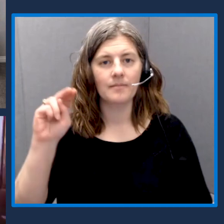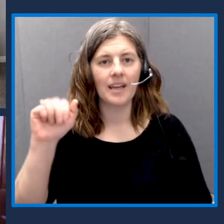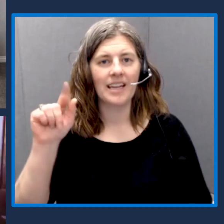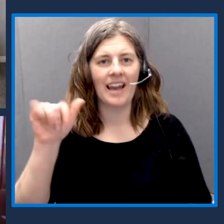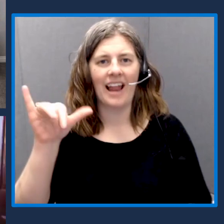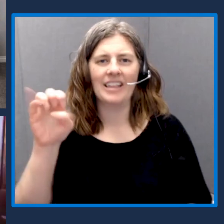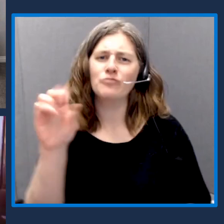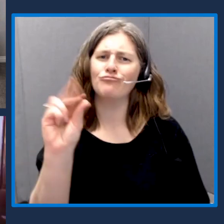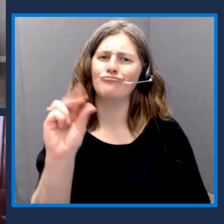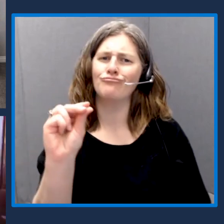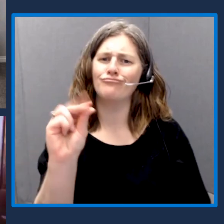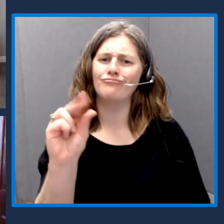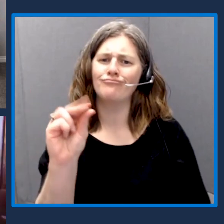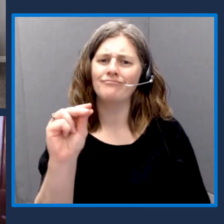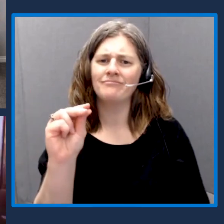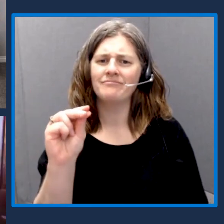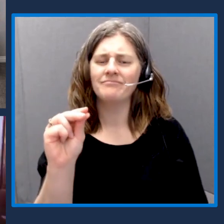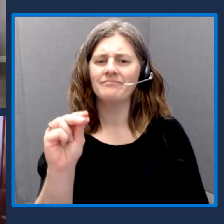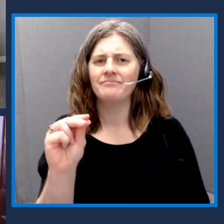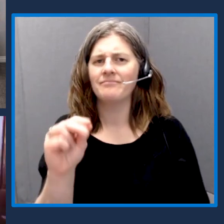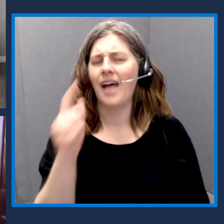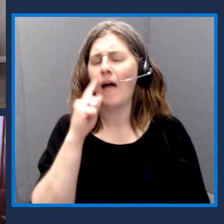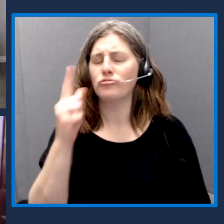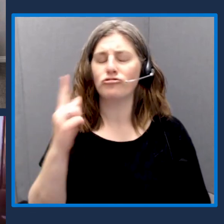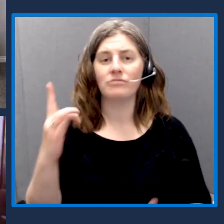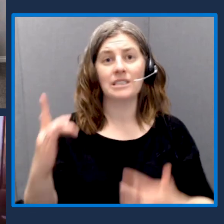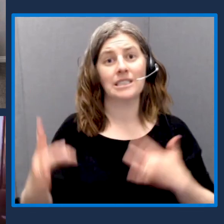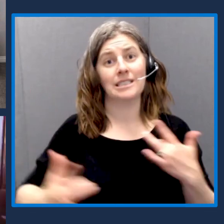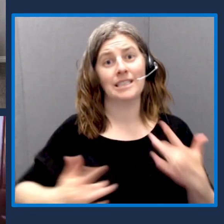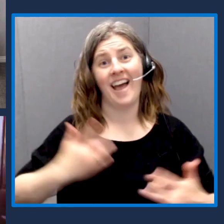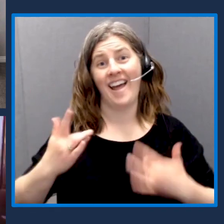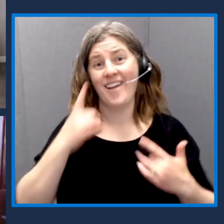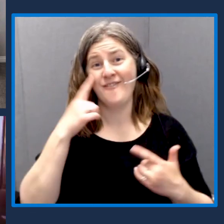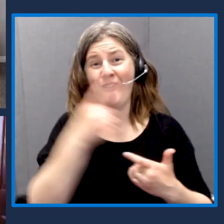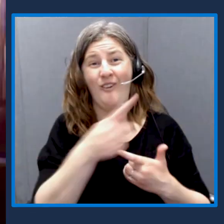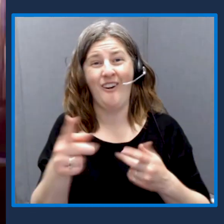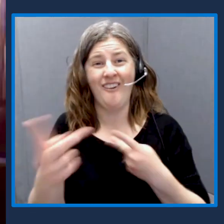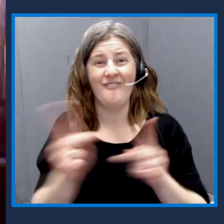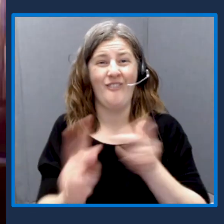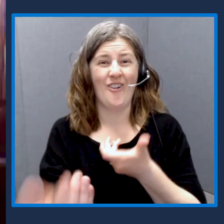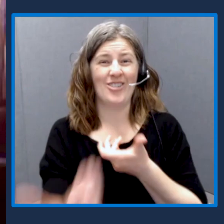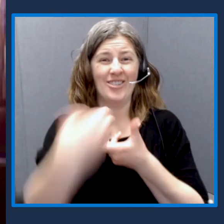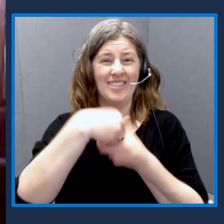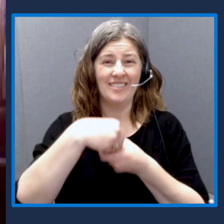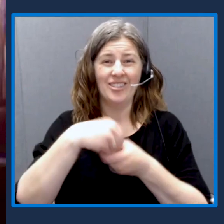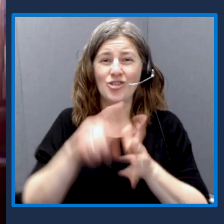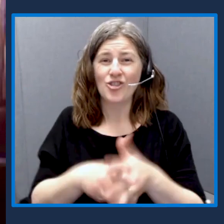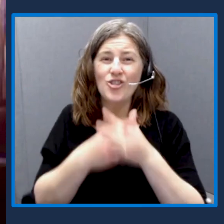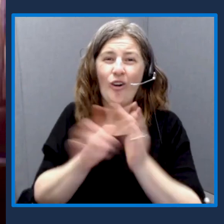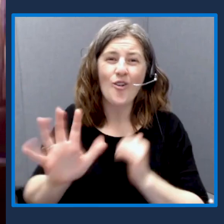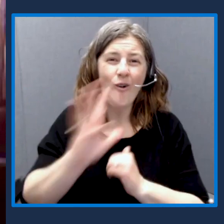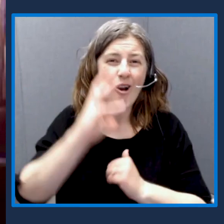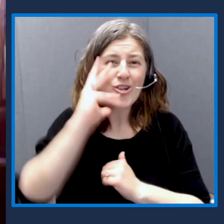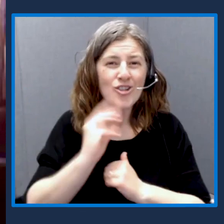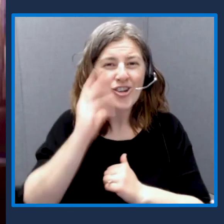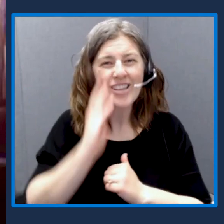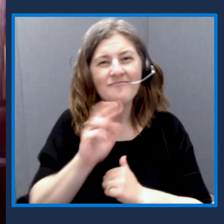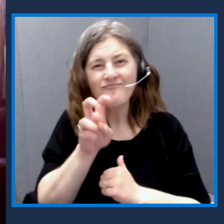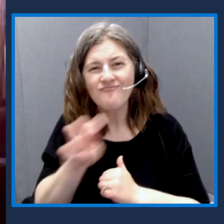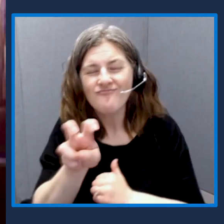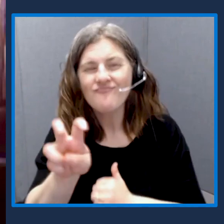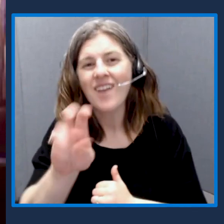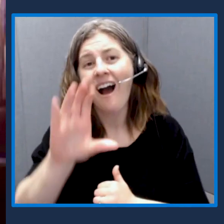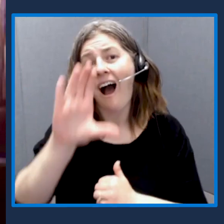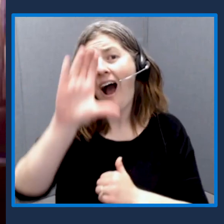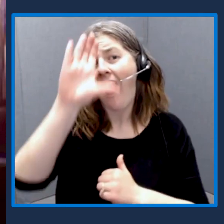No, I think I'm just excited for folks at the beginning of their journey. I know